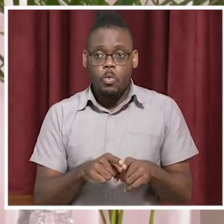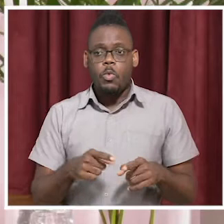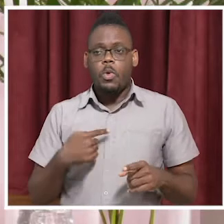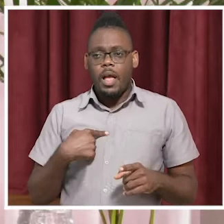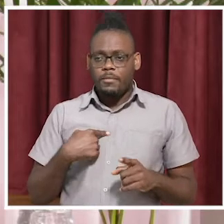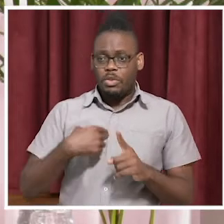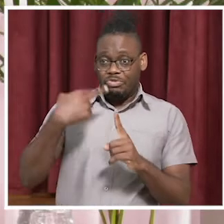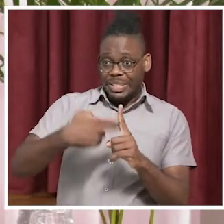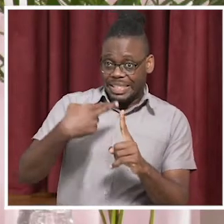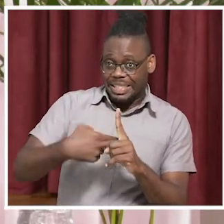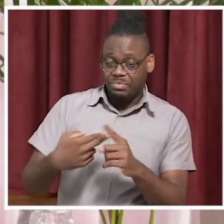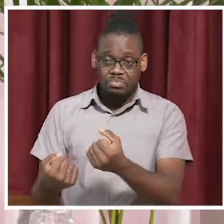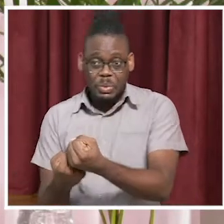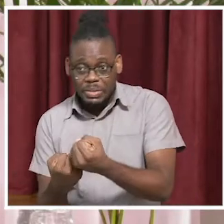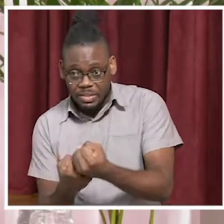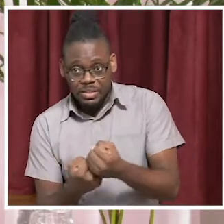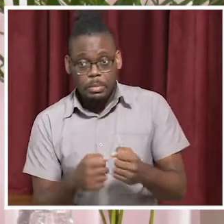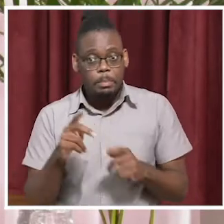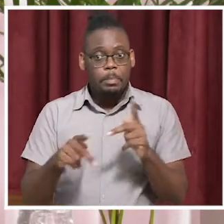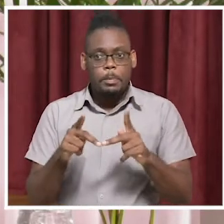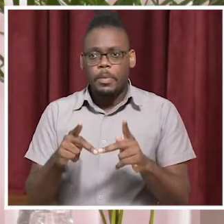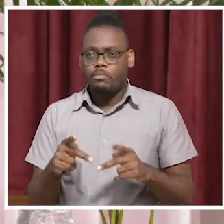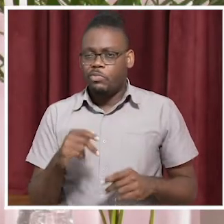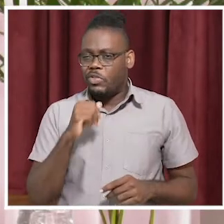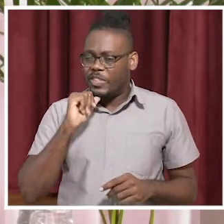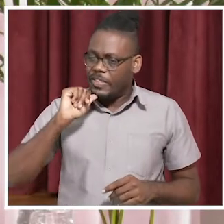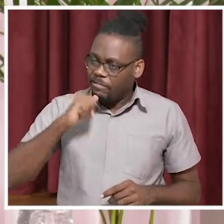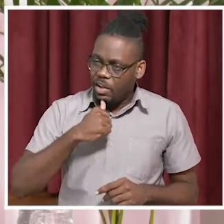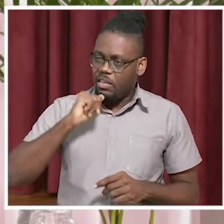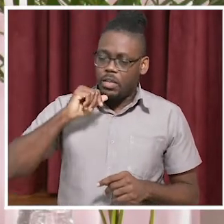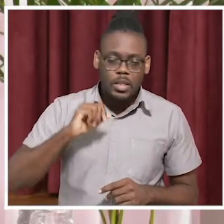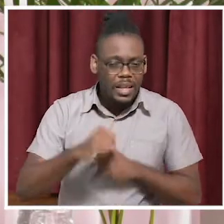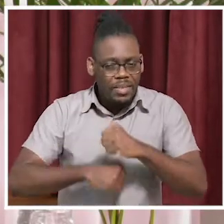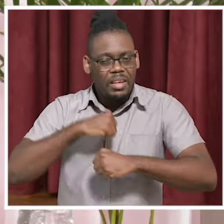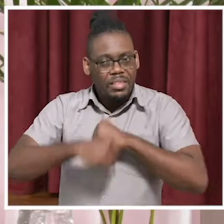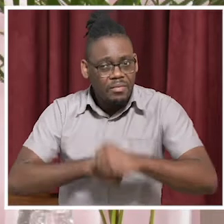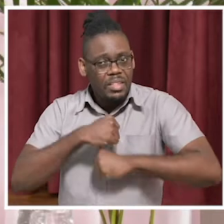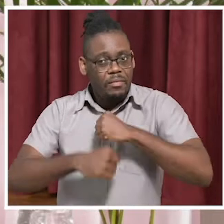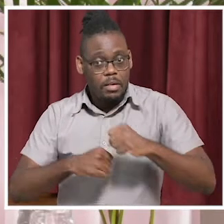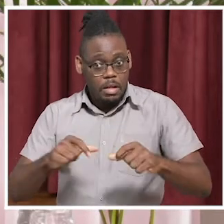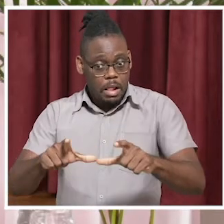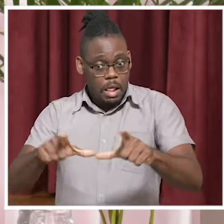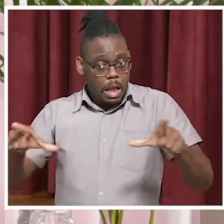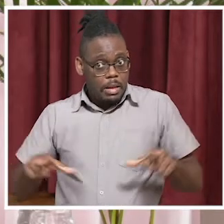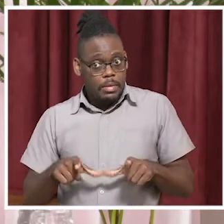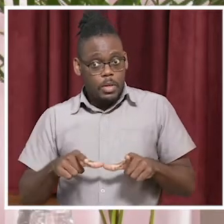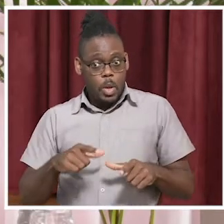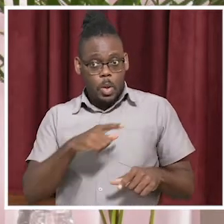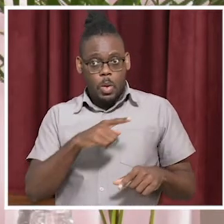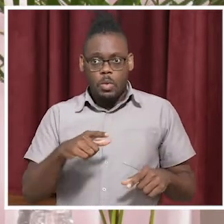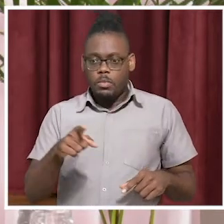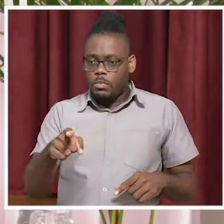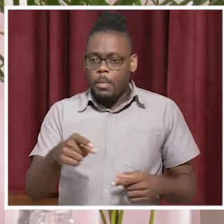even persons who have suffered a eviction during this COVID period as well were granted assistance under a rental